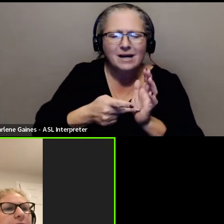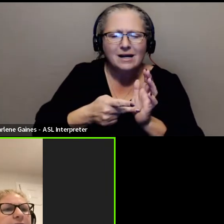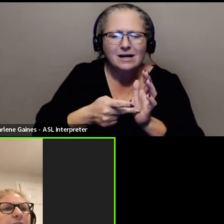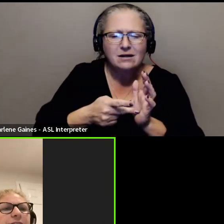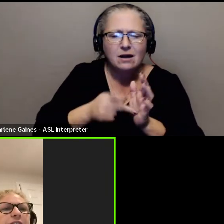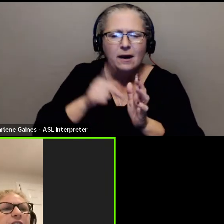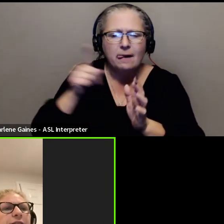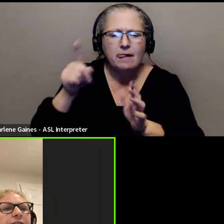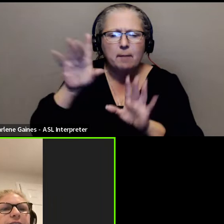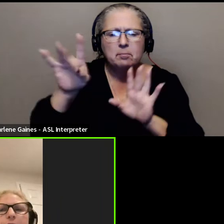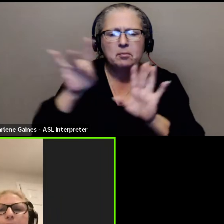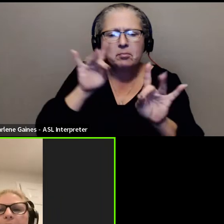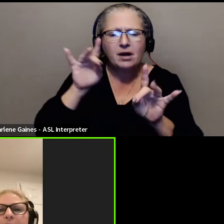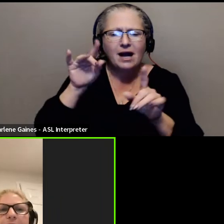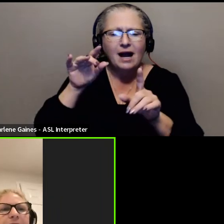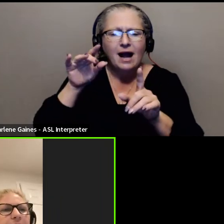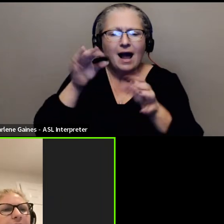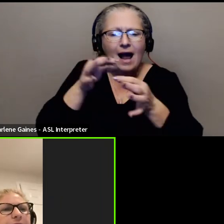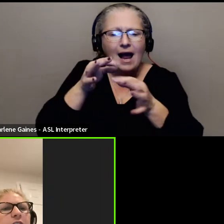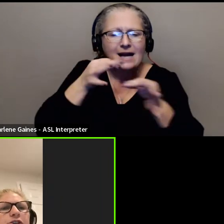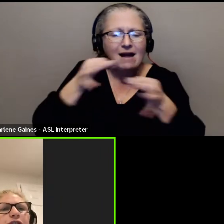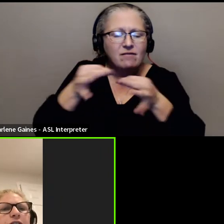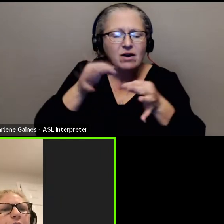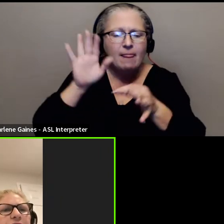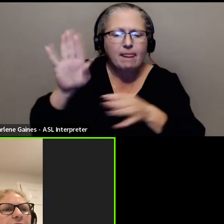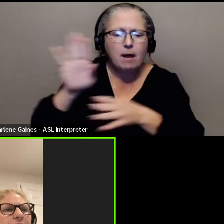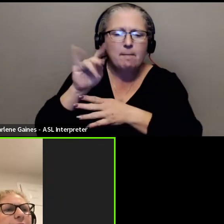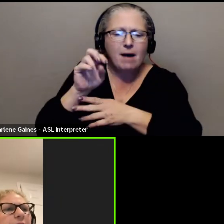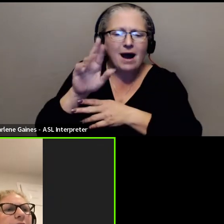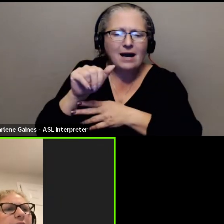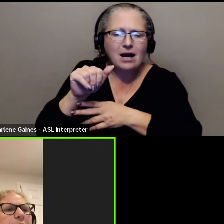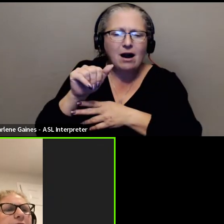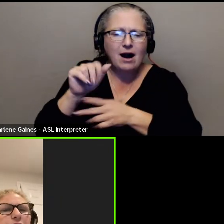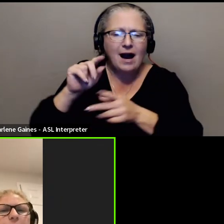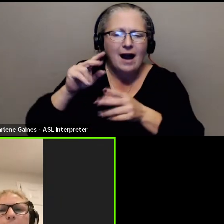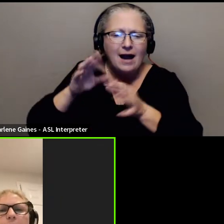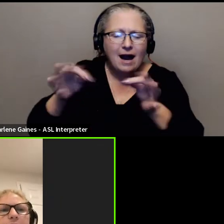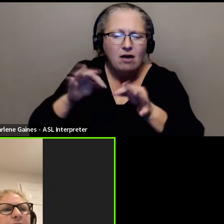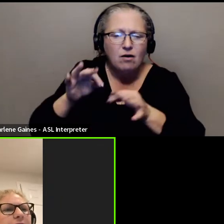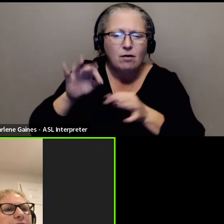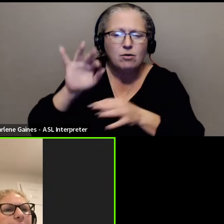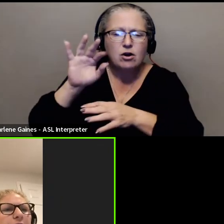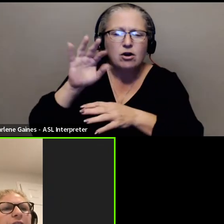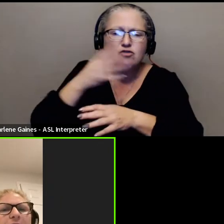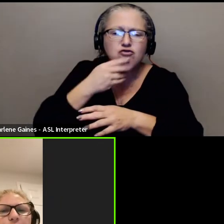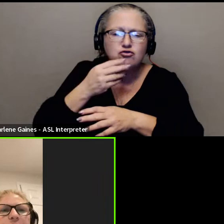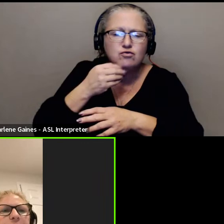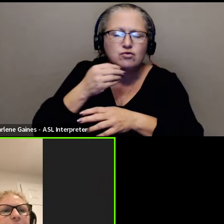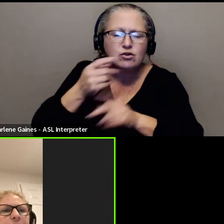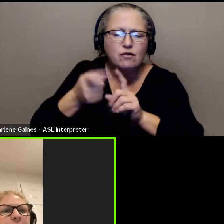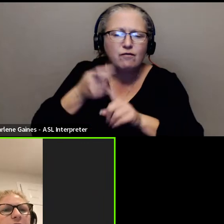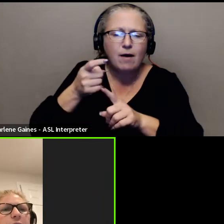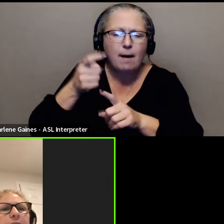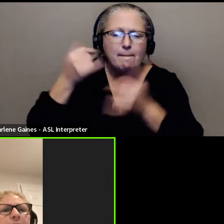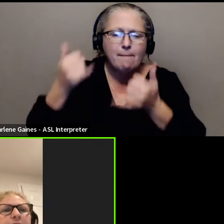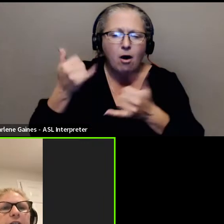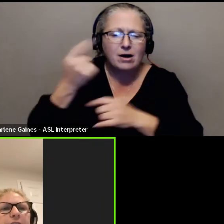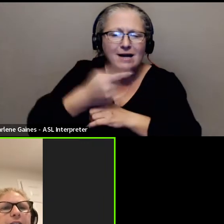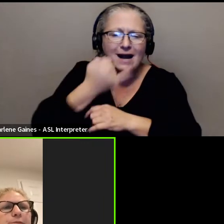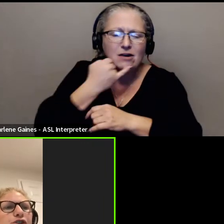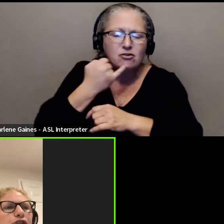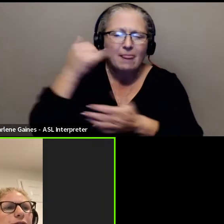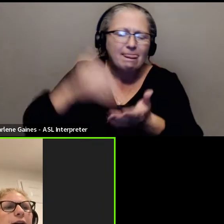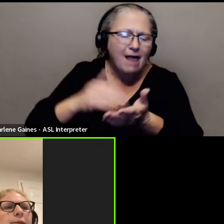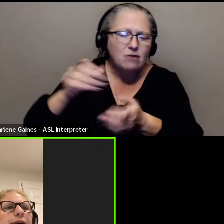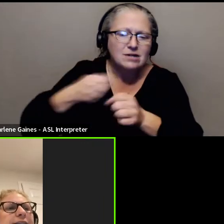they cherry pick a definition that fits their binary narrative. Jews originated from the kingdom of Judah, modern day Israel, thousands of years ago, hence